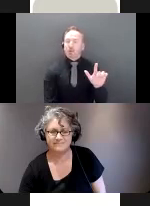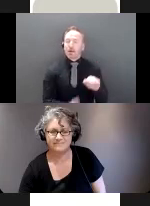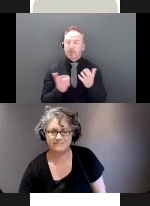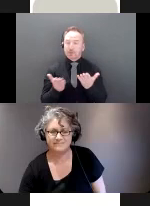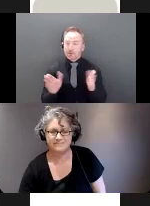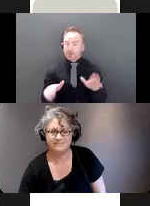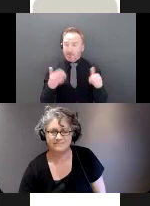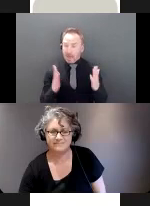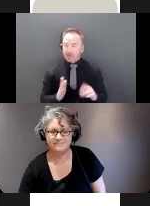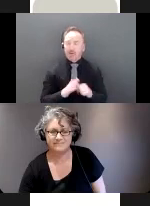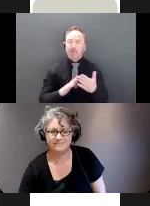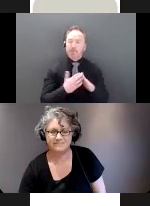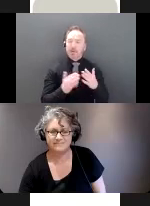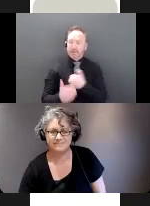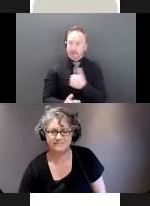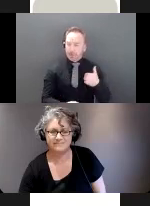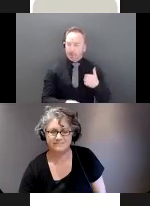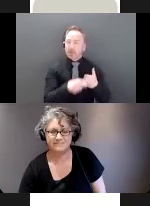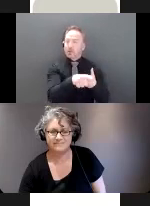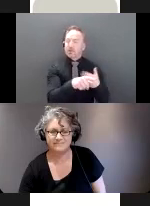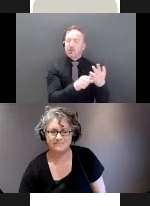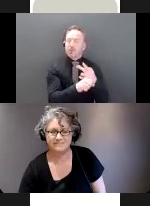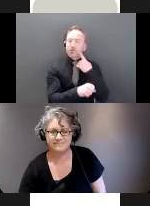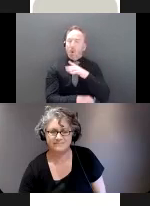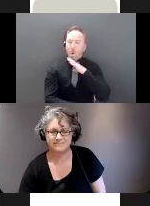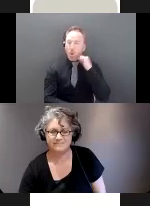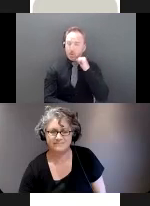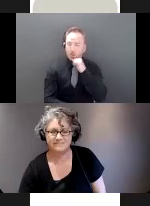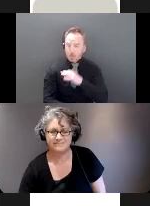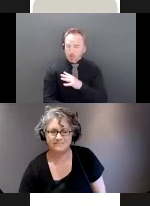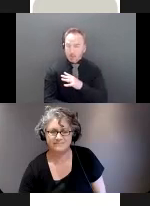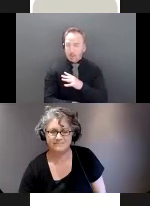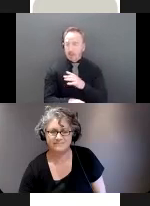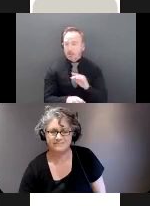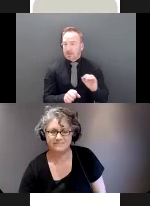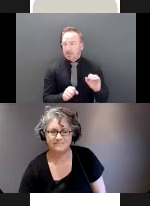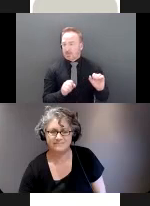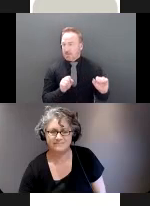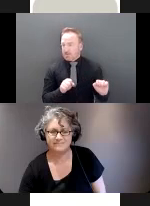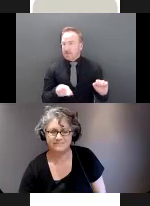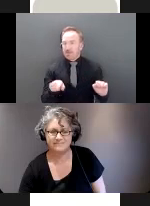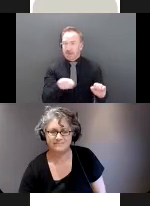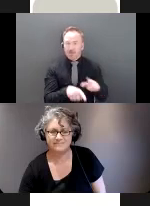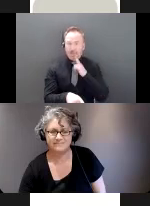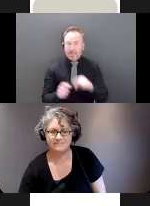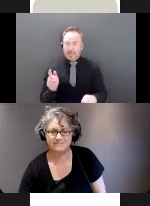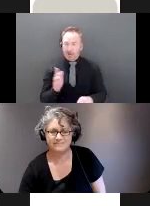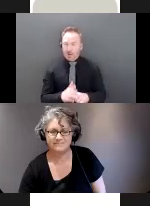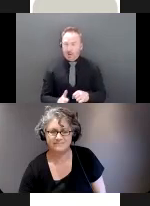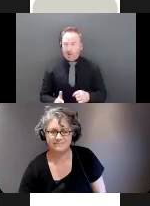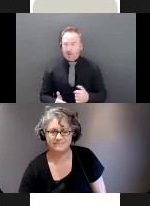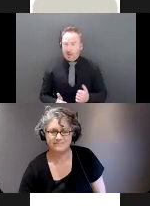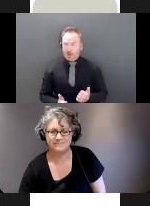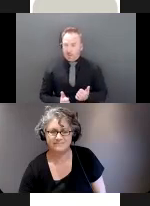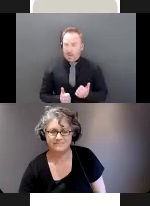member, but then you can also use it with older women to see kind of, you know, in her whole life. So like your life as a tree